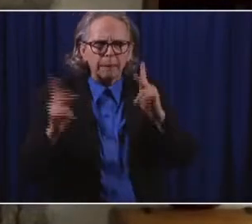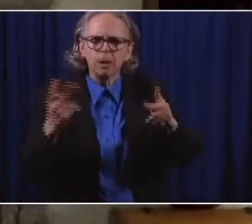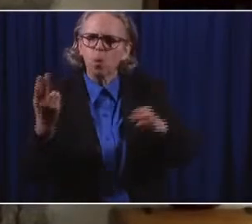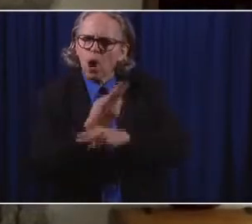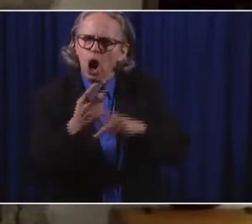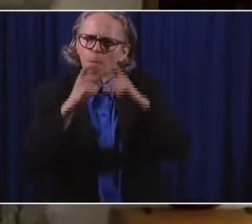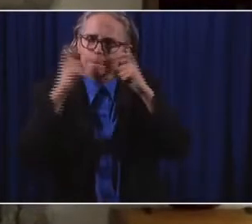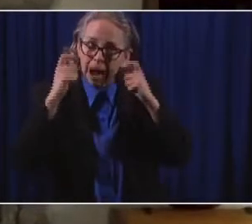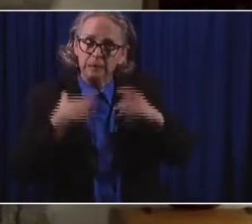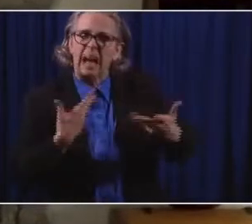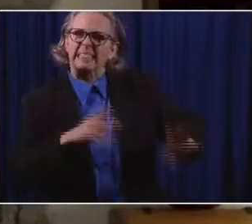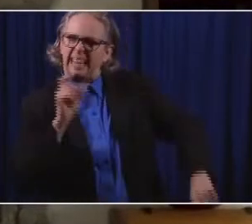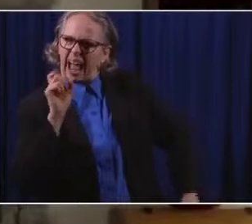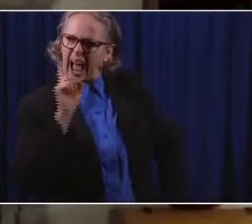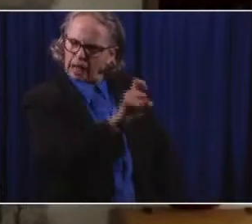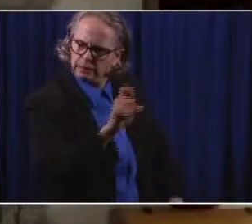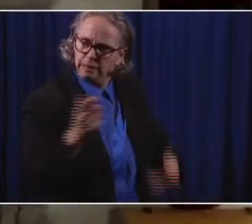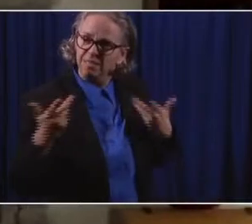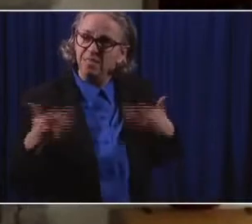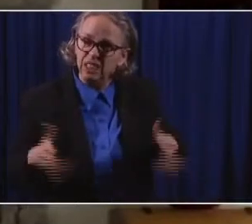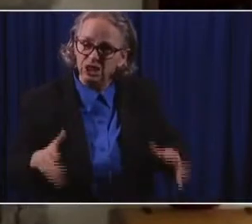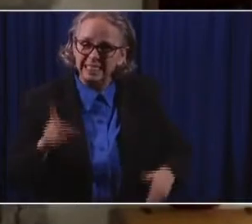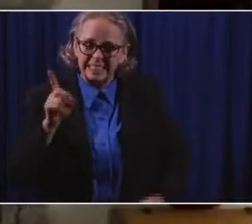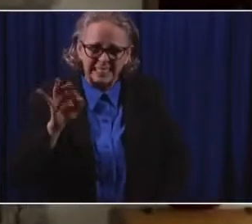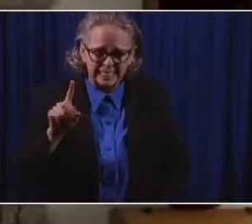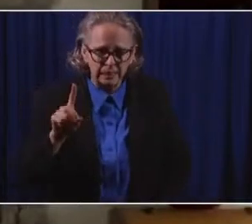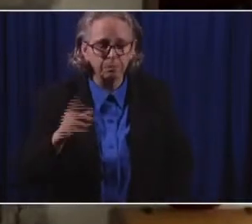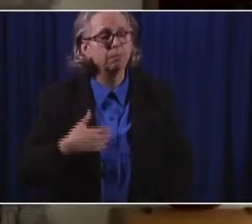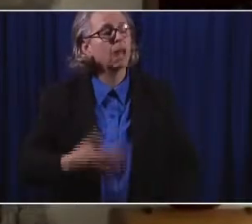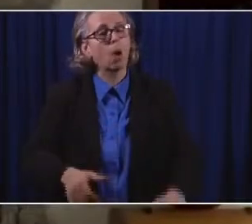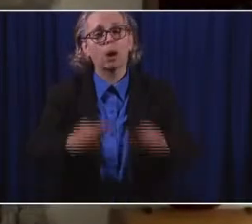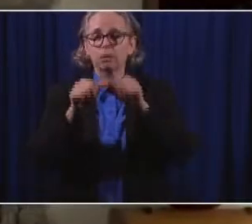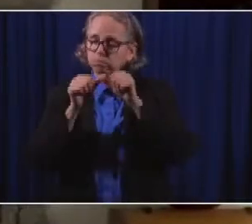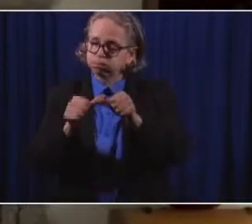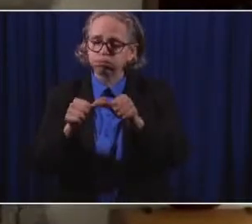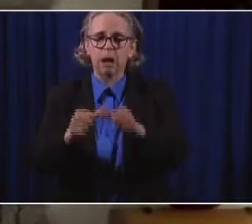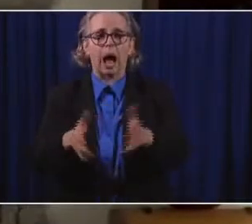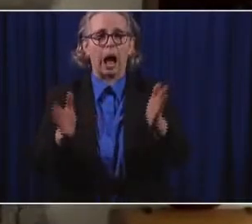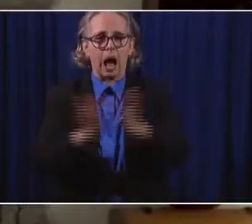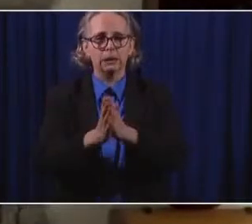And I will, continue to do that. There was an event,